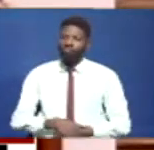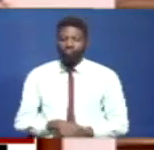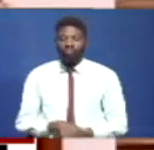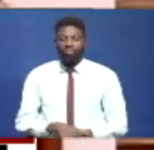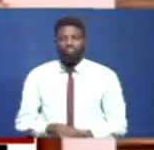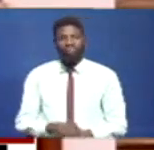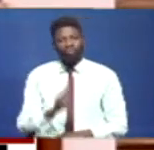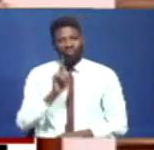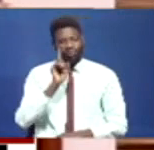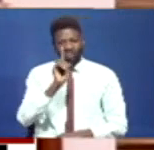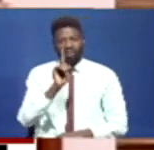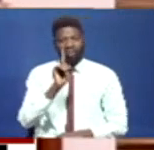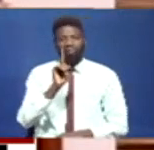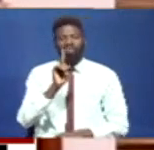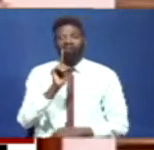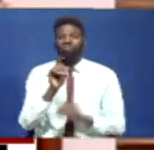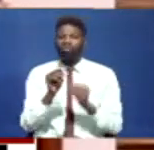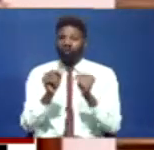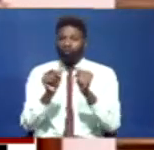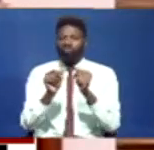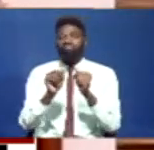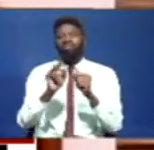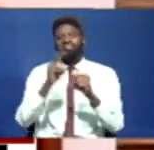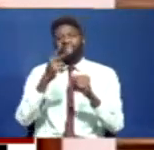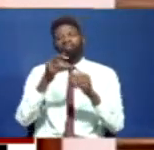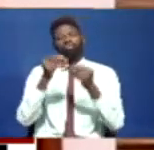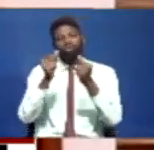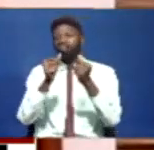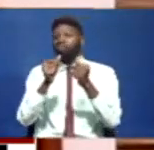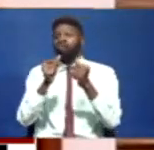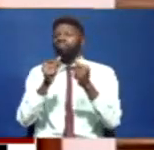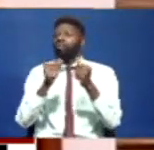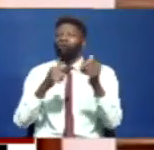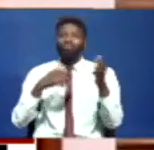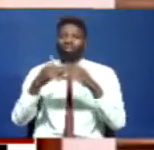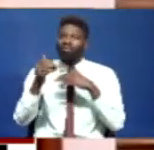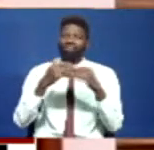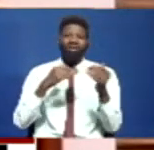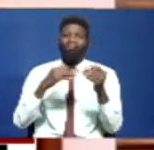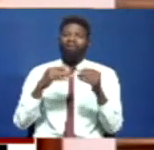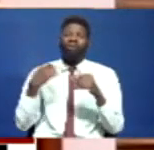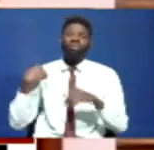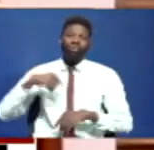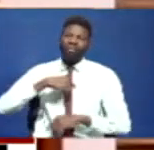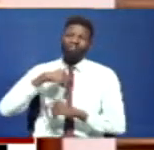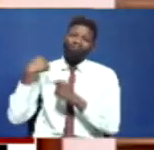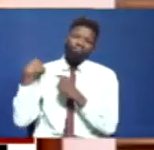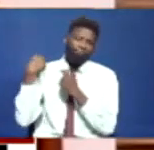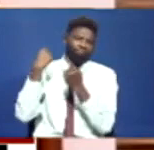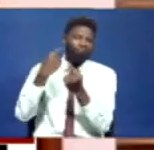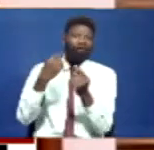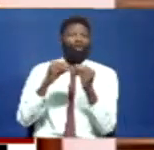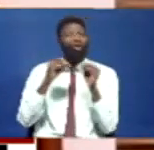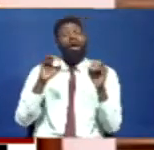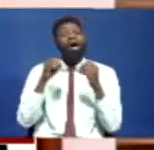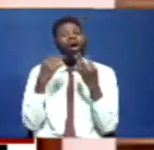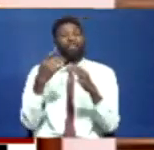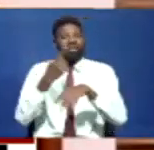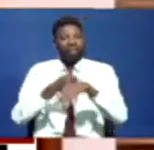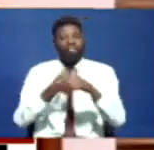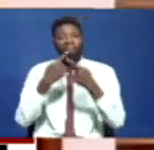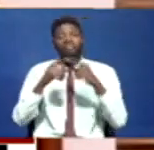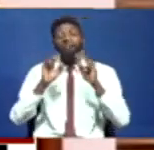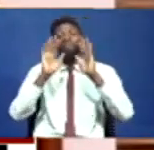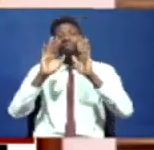time. It does not matter how long we have been in the arena. What matters is the impact we make in